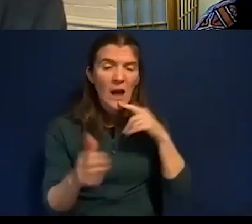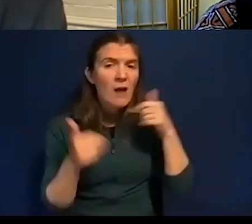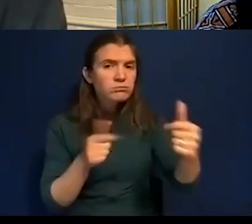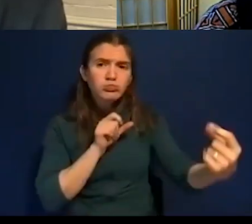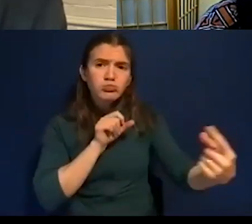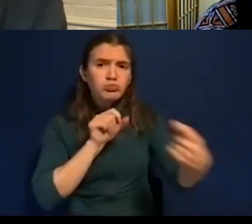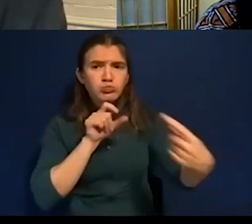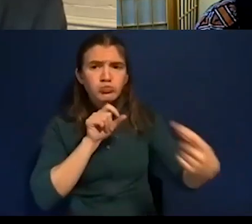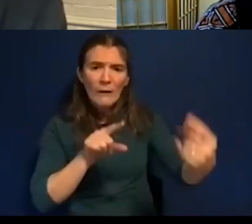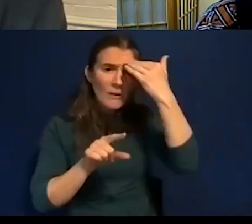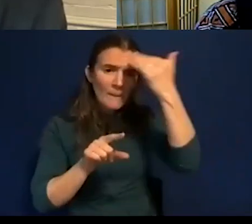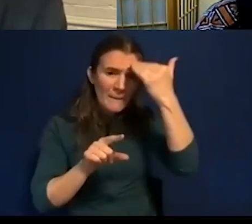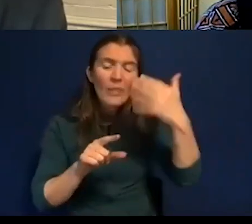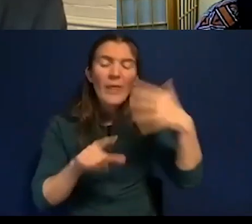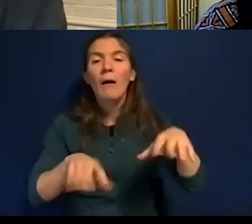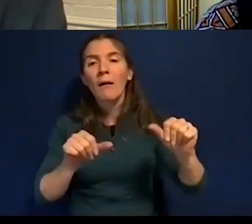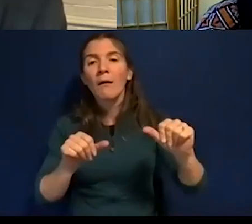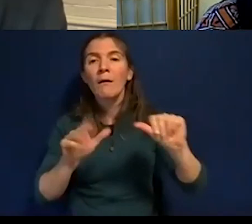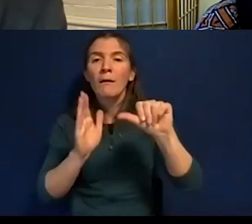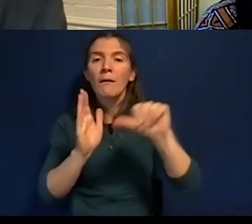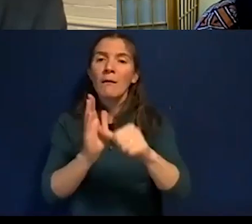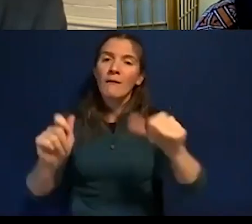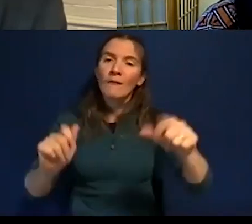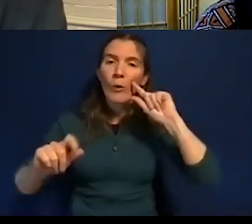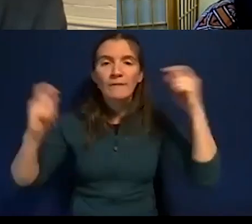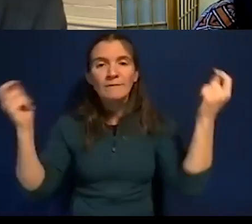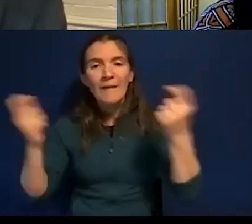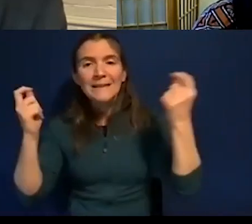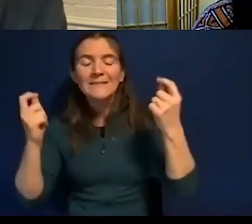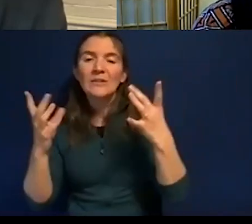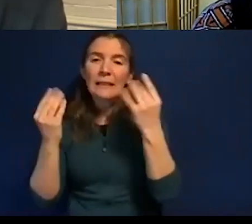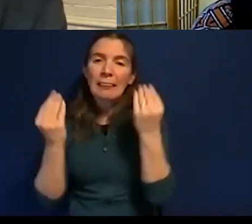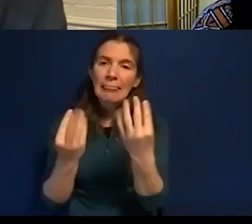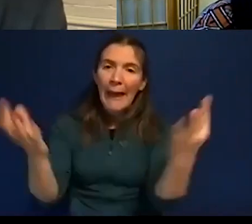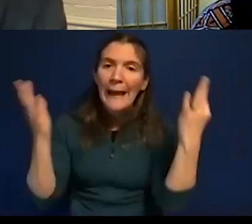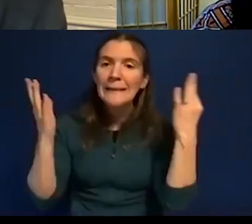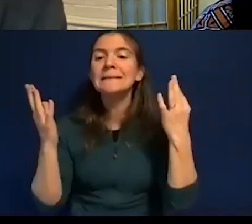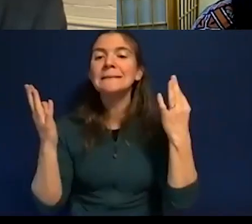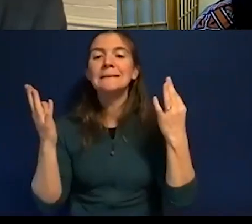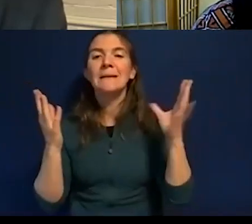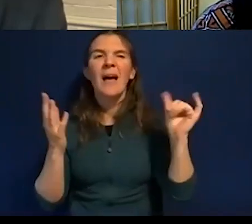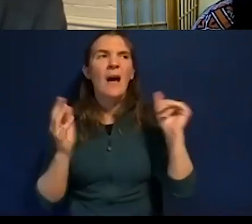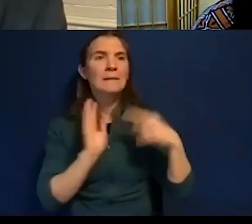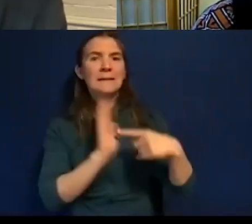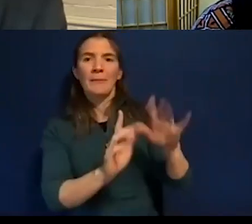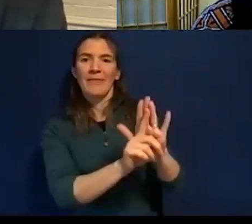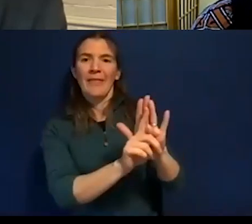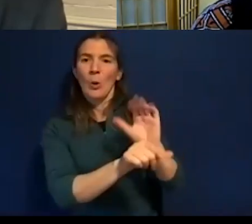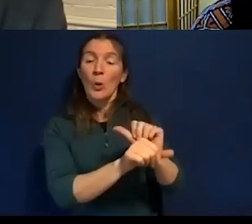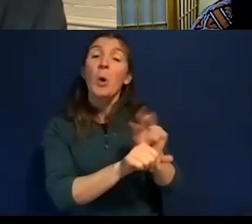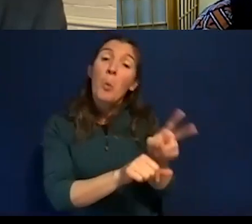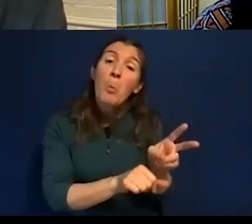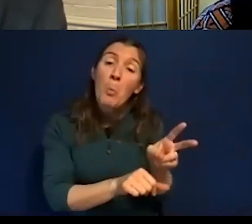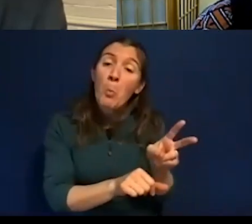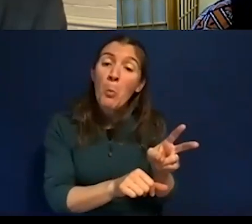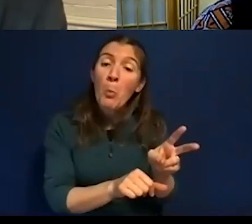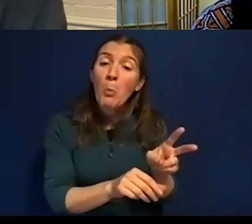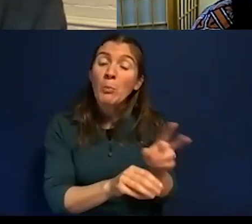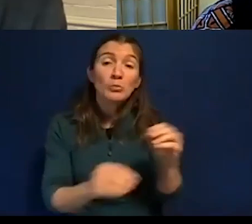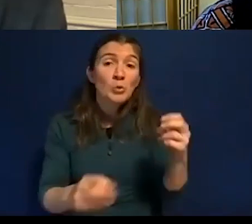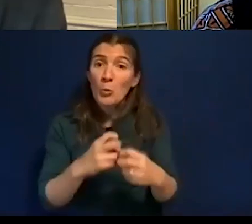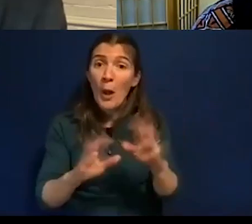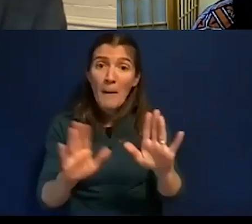and forth. And they so, do festivals and— Right, lighting kinds of things, and this is an example. So yeah, that's not an